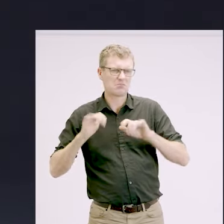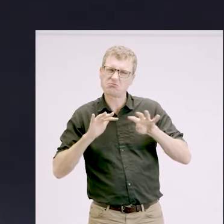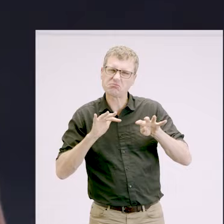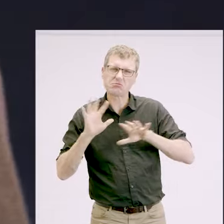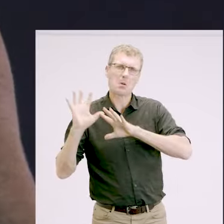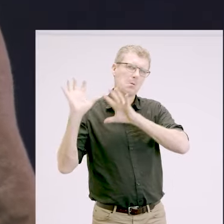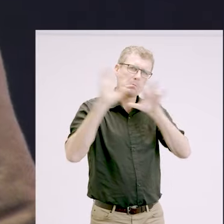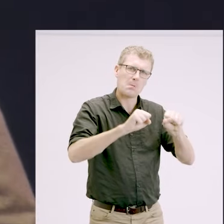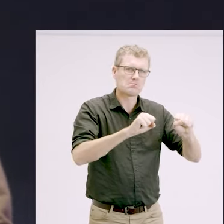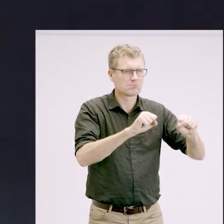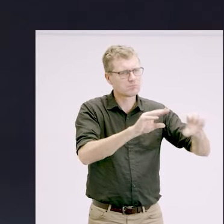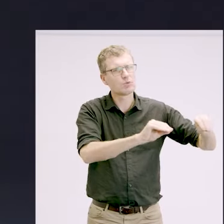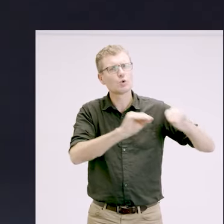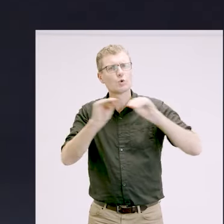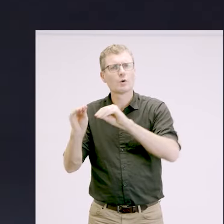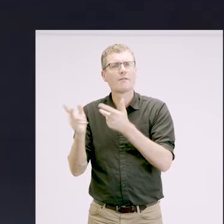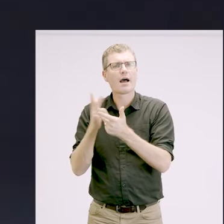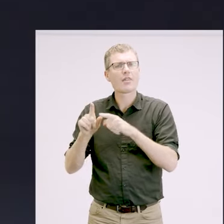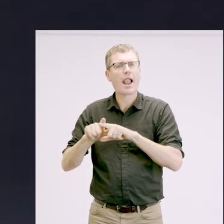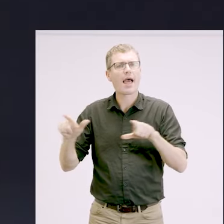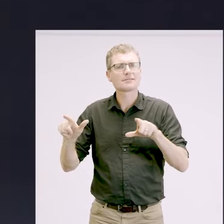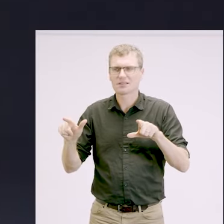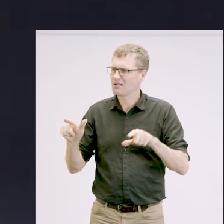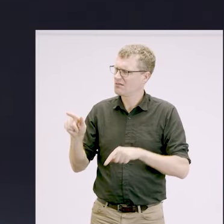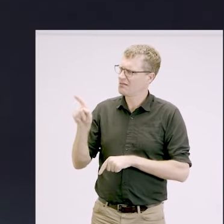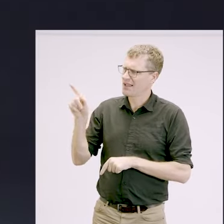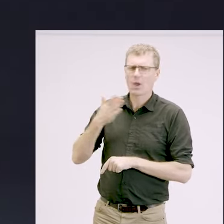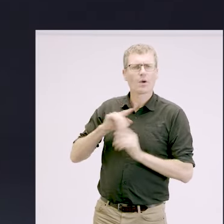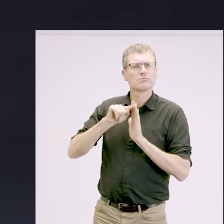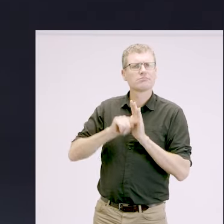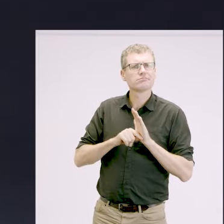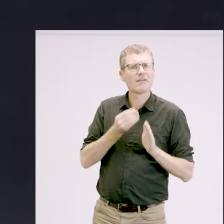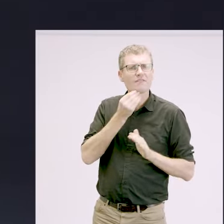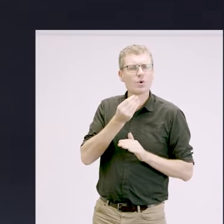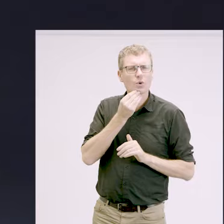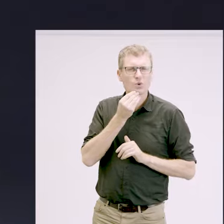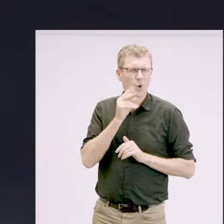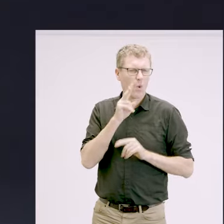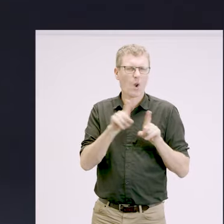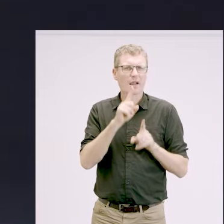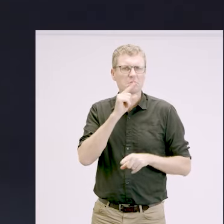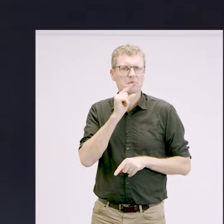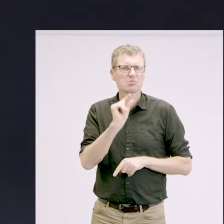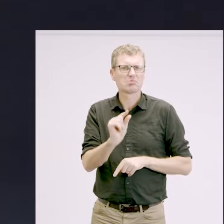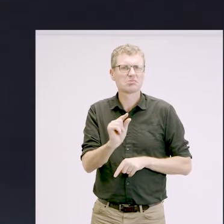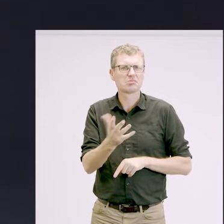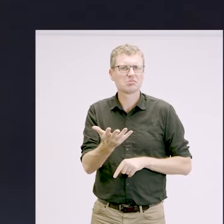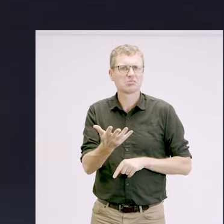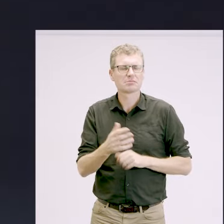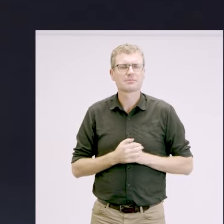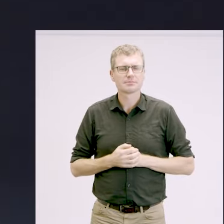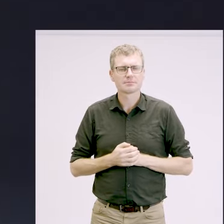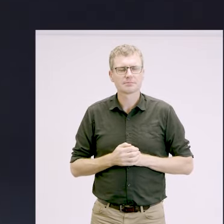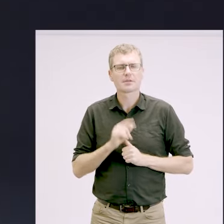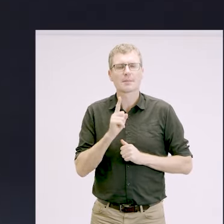taken to a faraway land. It feels fairly minor. And I think something that the Lord might want to highlight for